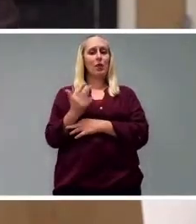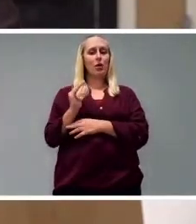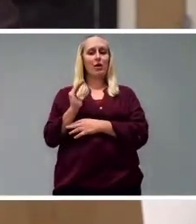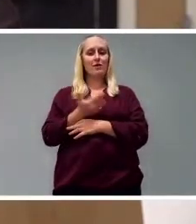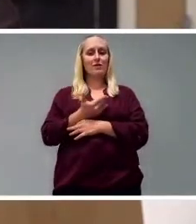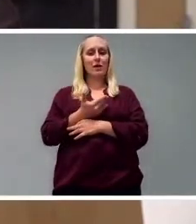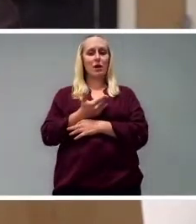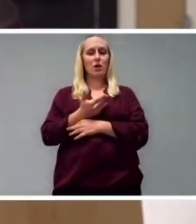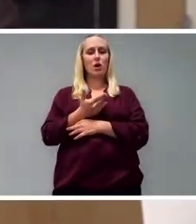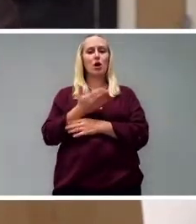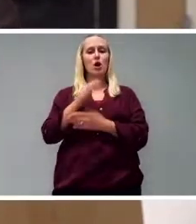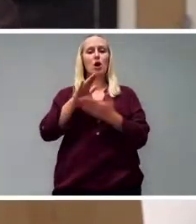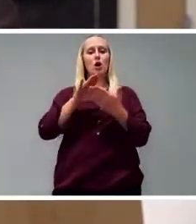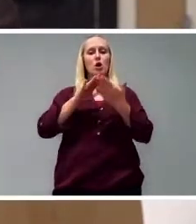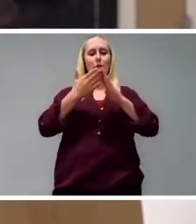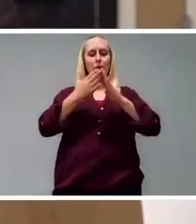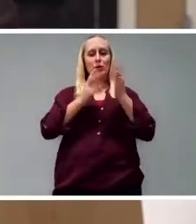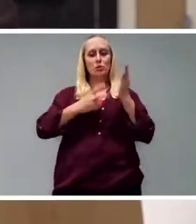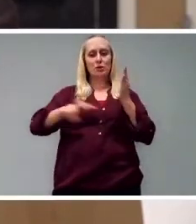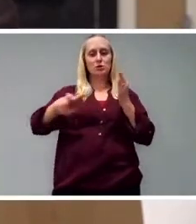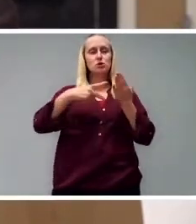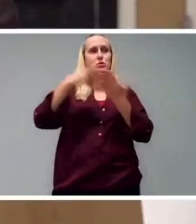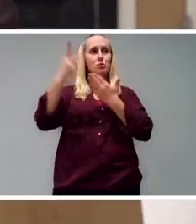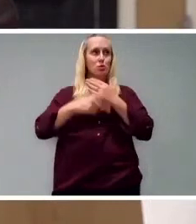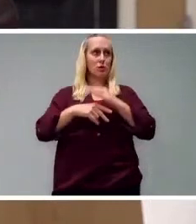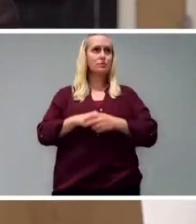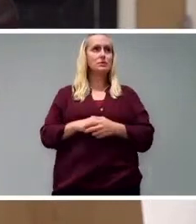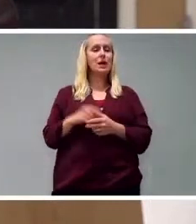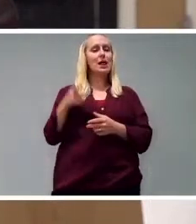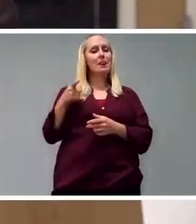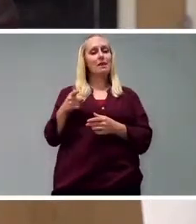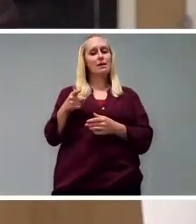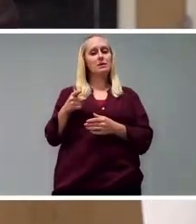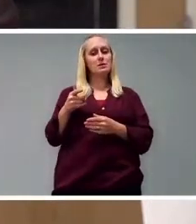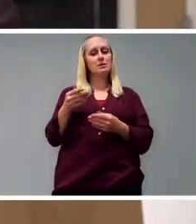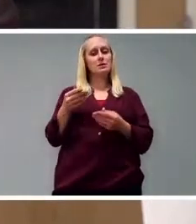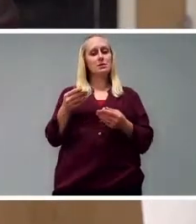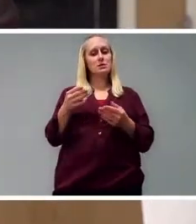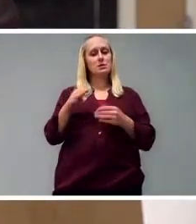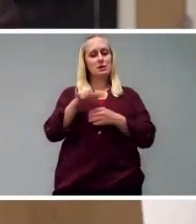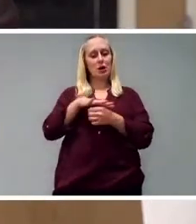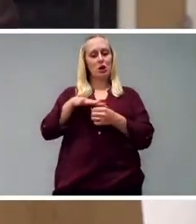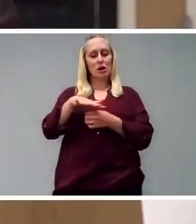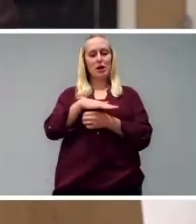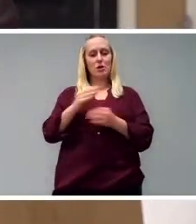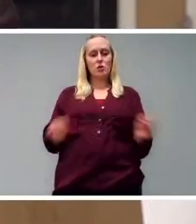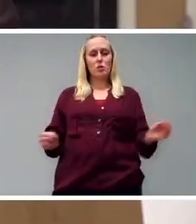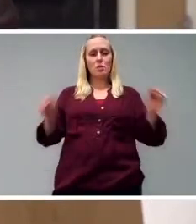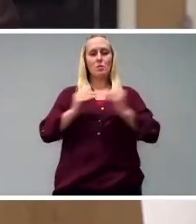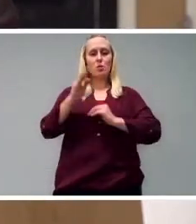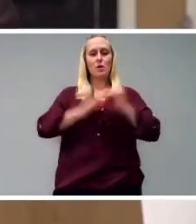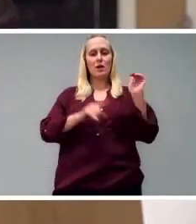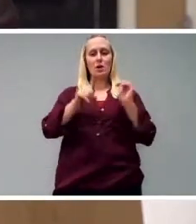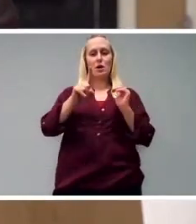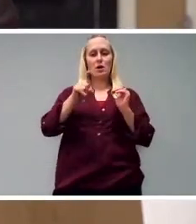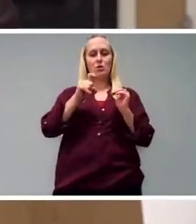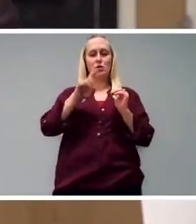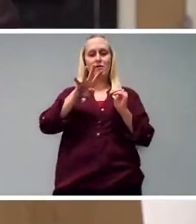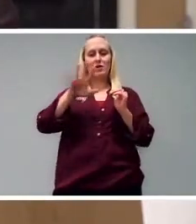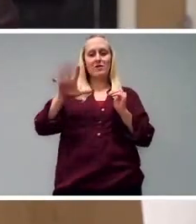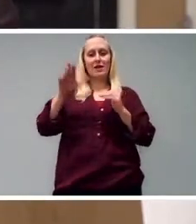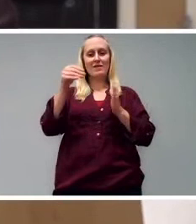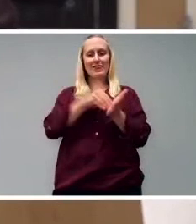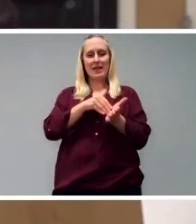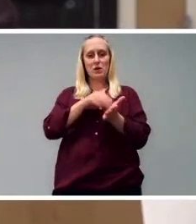transition programs as well. The facility is over 145,000 square feet, close to 8 acres